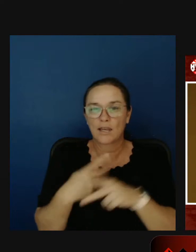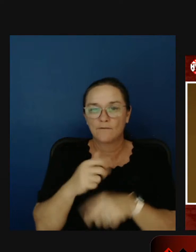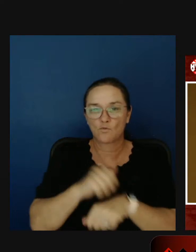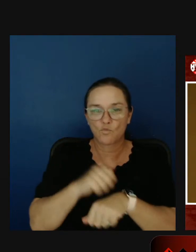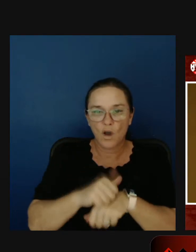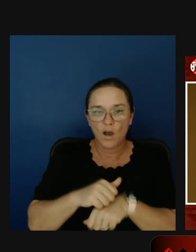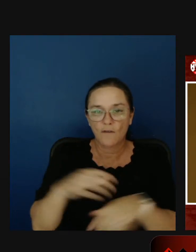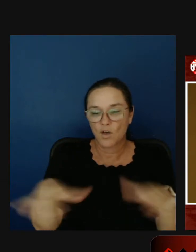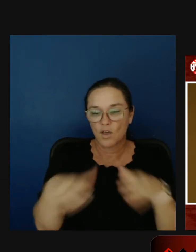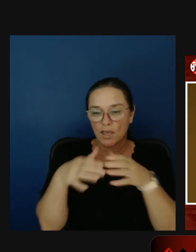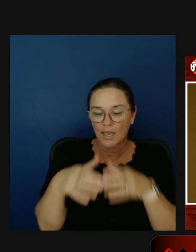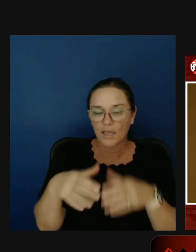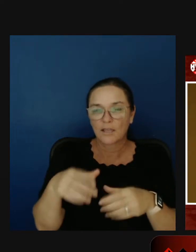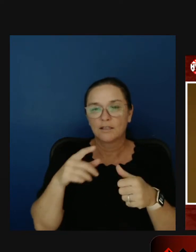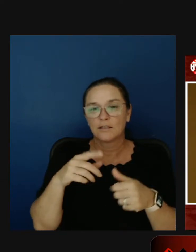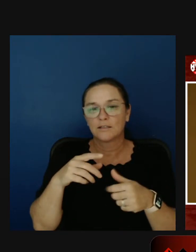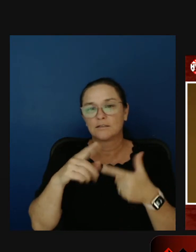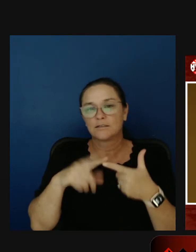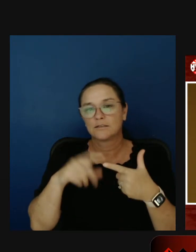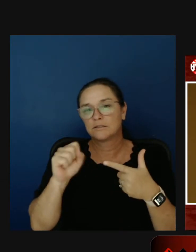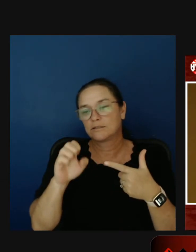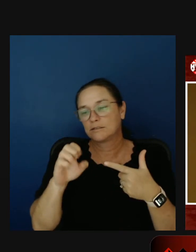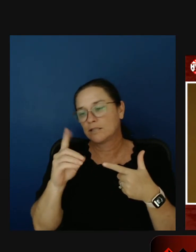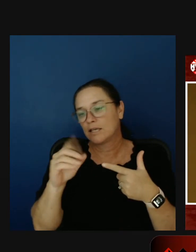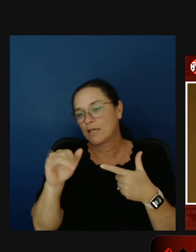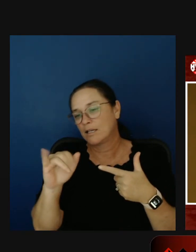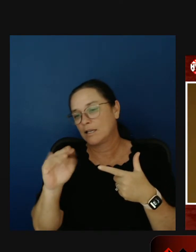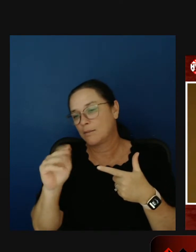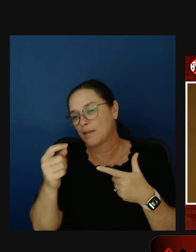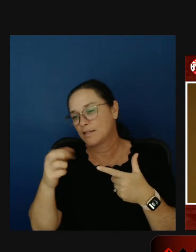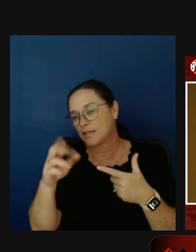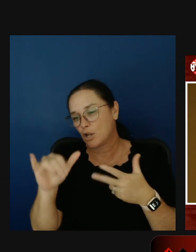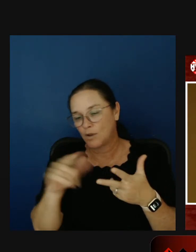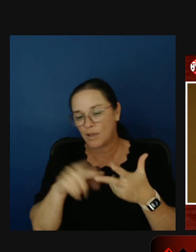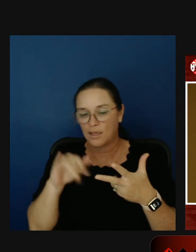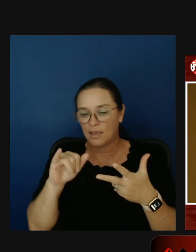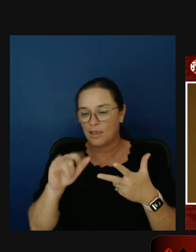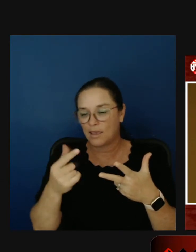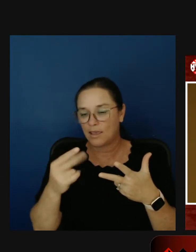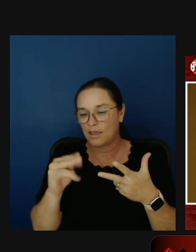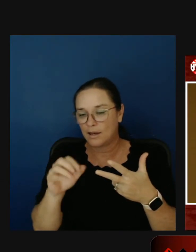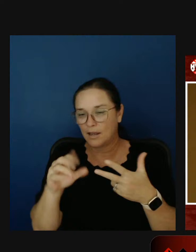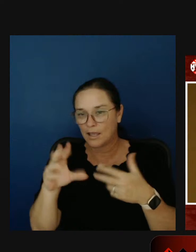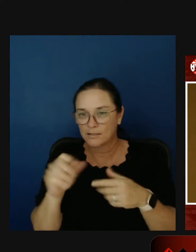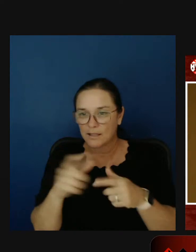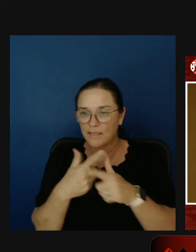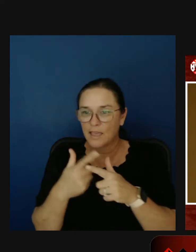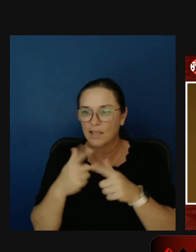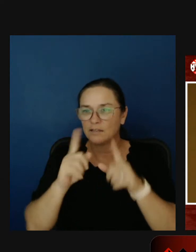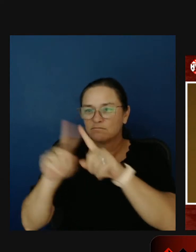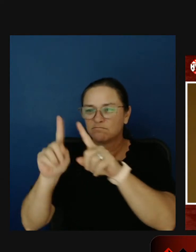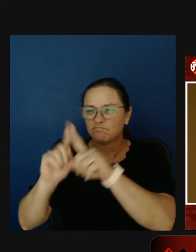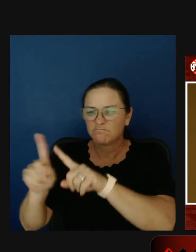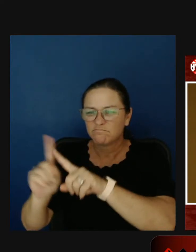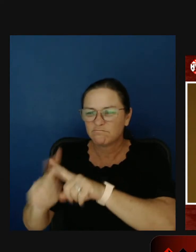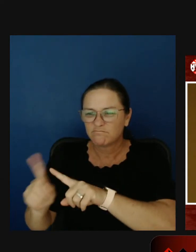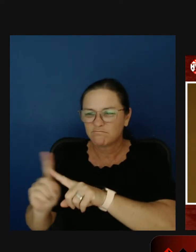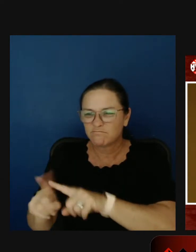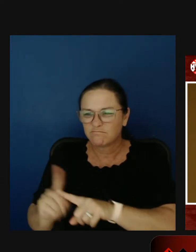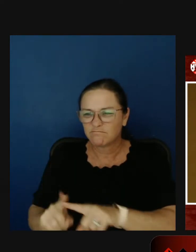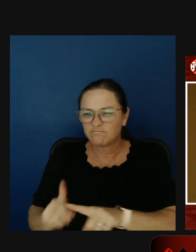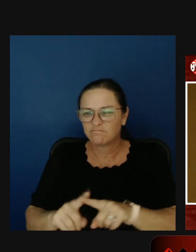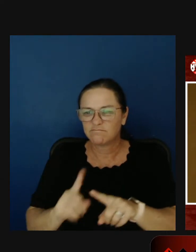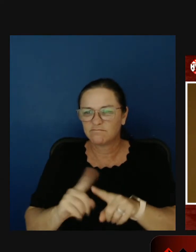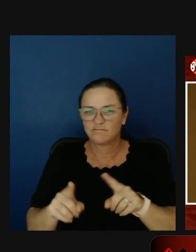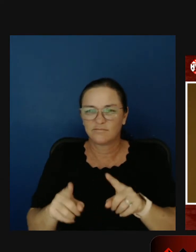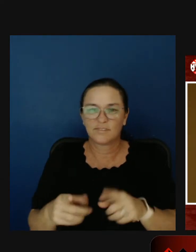sedimentary, igneous, and then you break it down from there. As you can see here, tufaceous rock, crystal tuff, devitrified tuff, volcanic